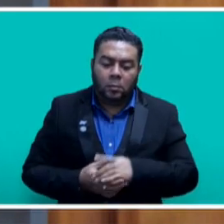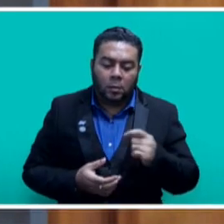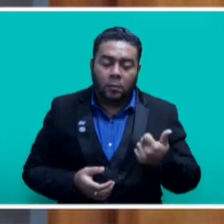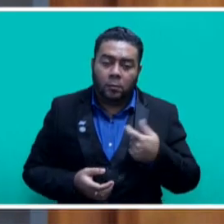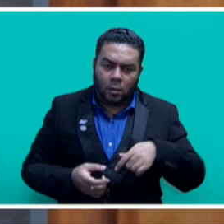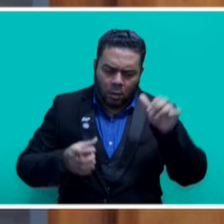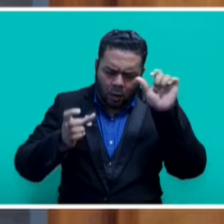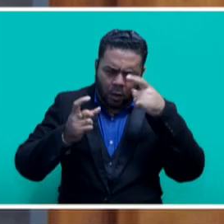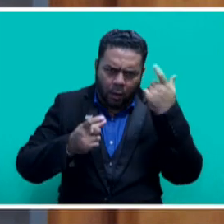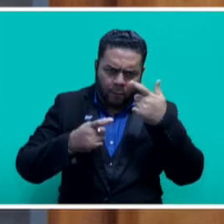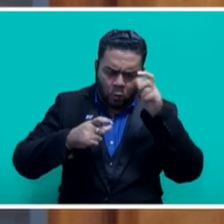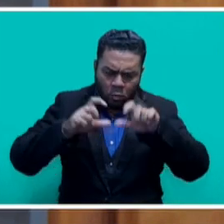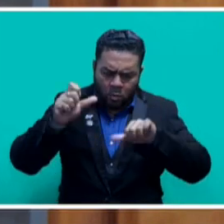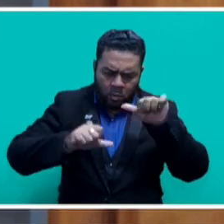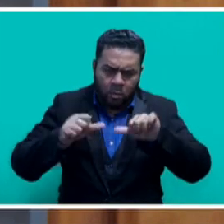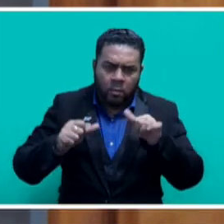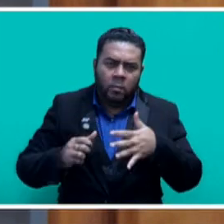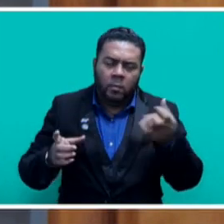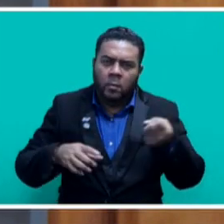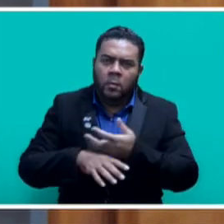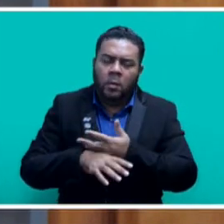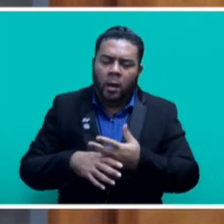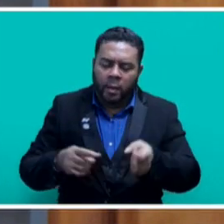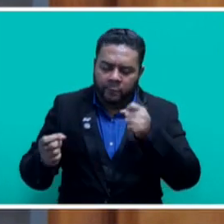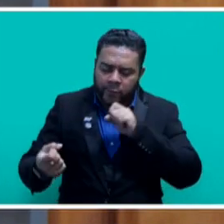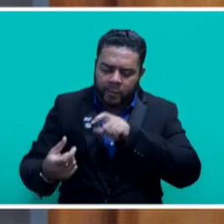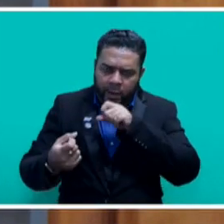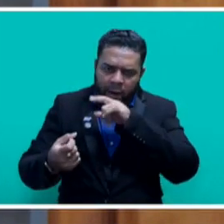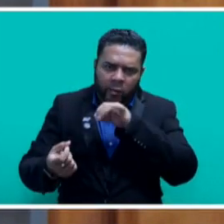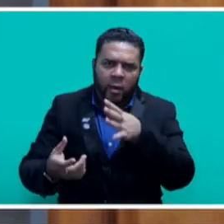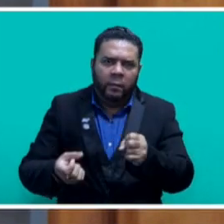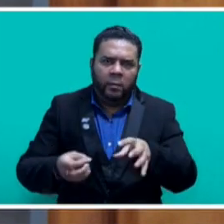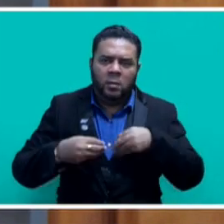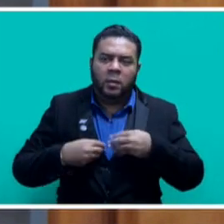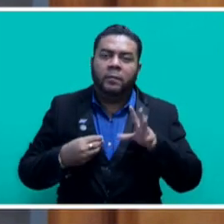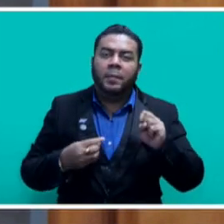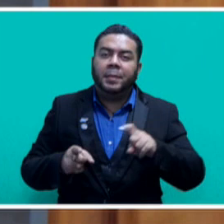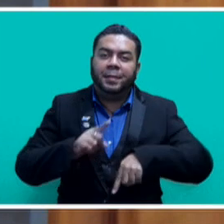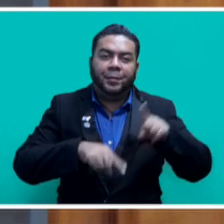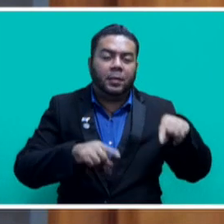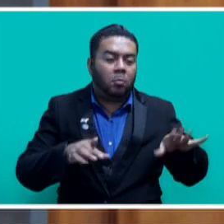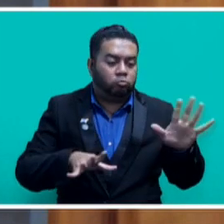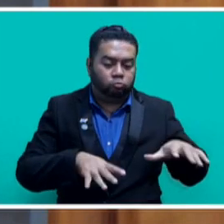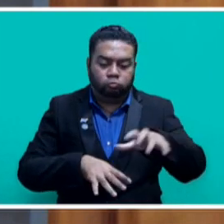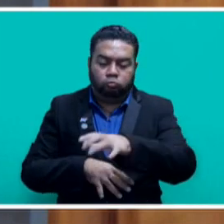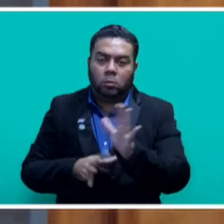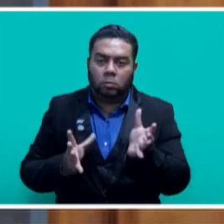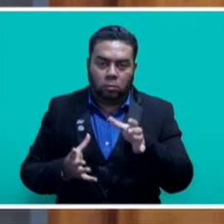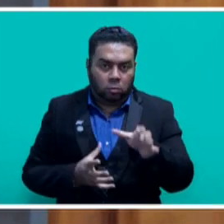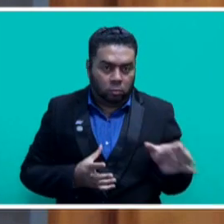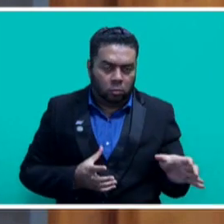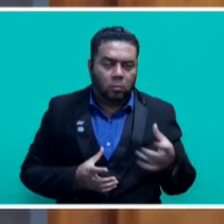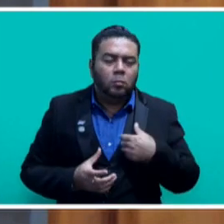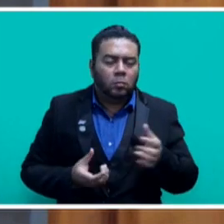careful evaluation of the impact and the feedback from various stakeholders, it has become evident